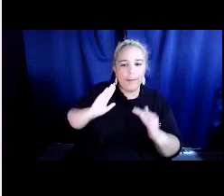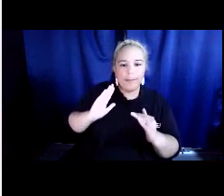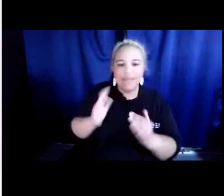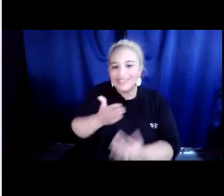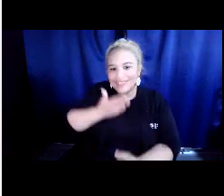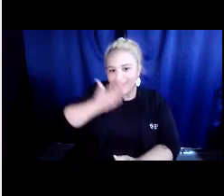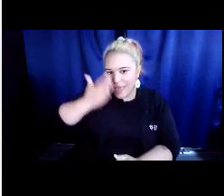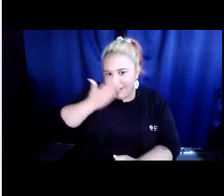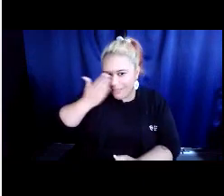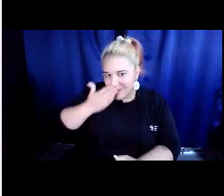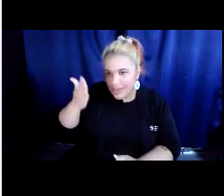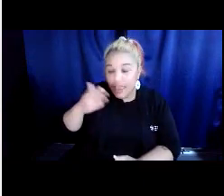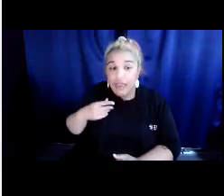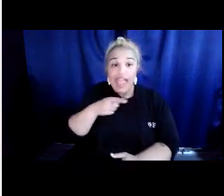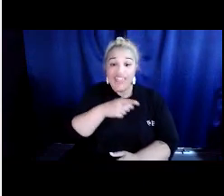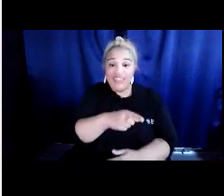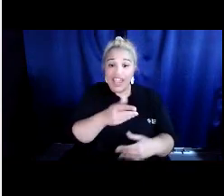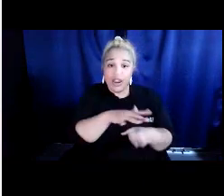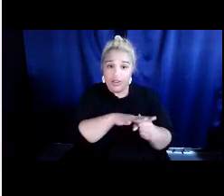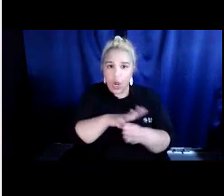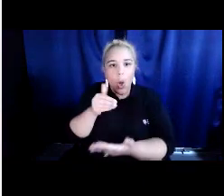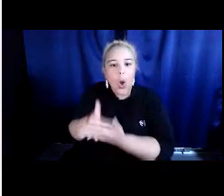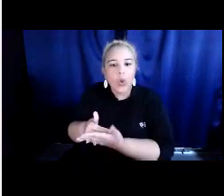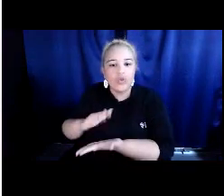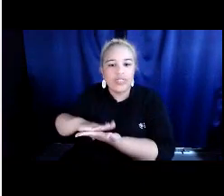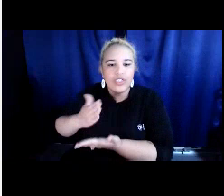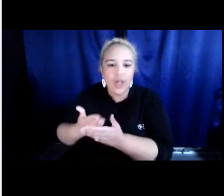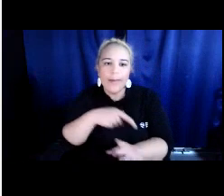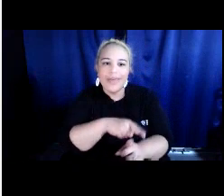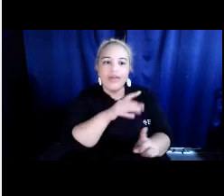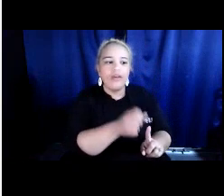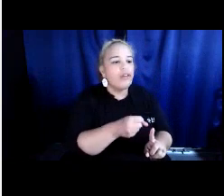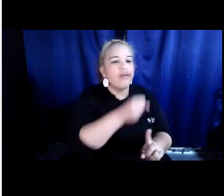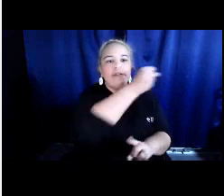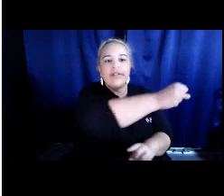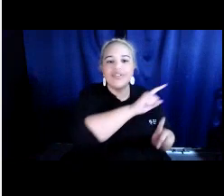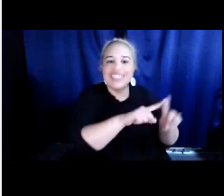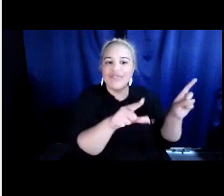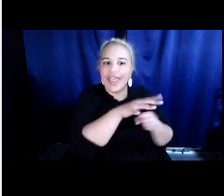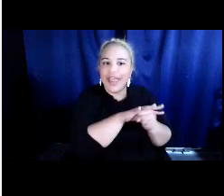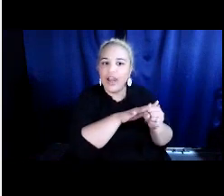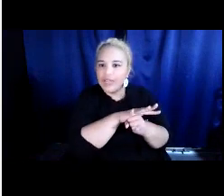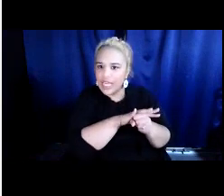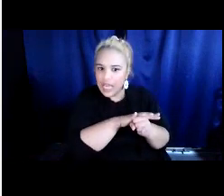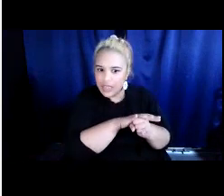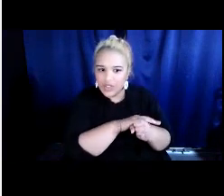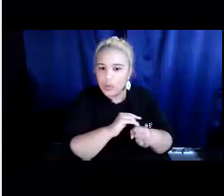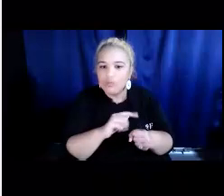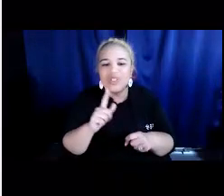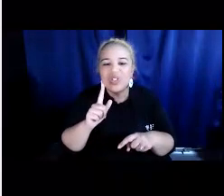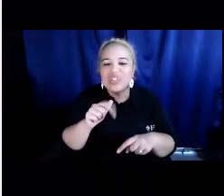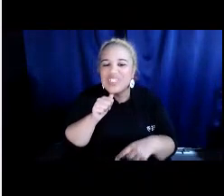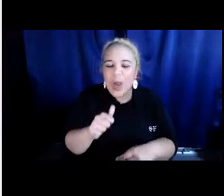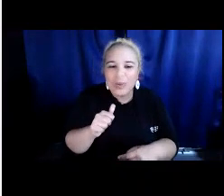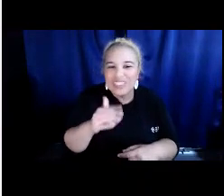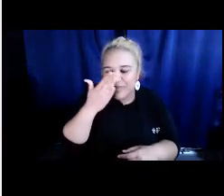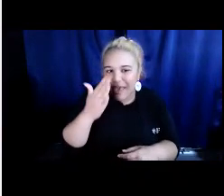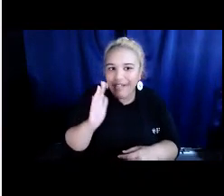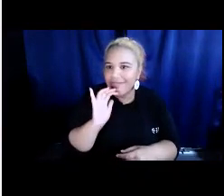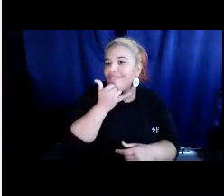smell. The second barrier we mentioned was that touch sensitivities, which could impact an